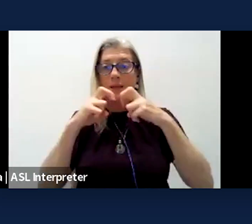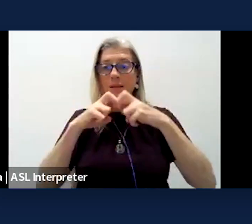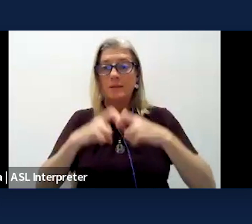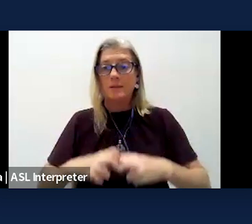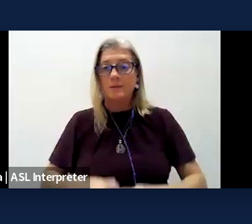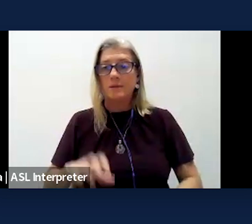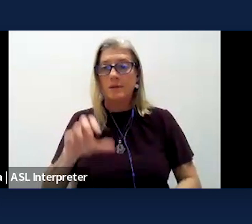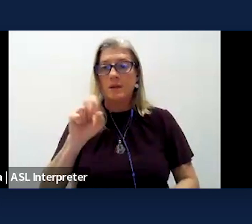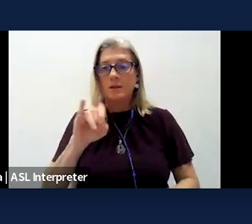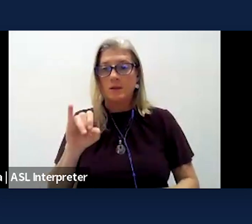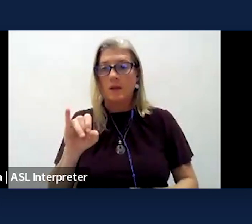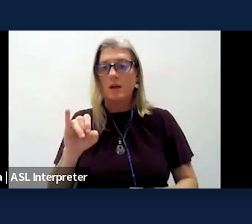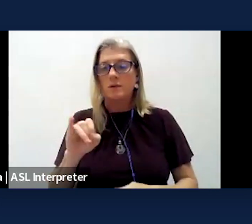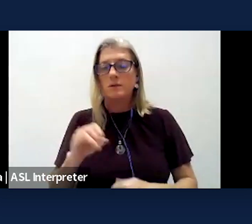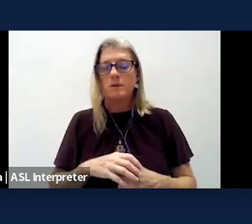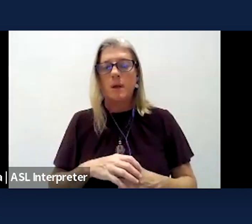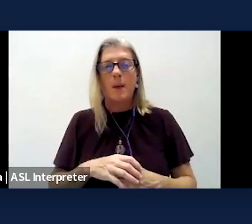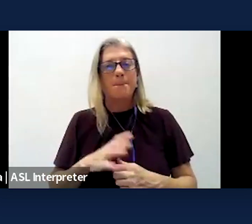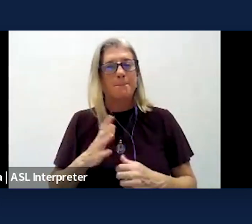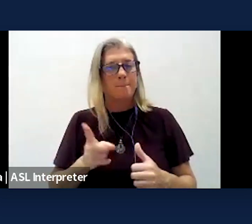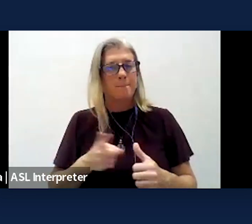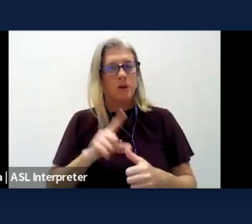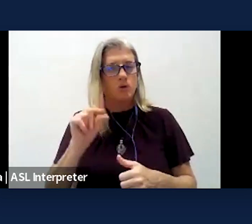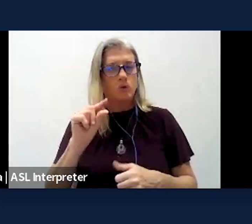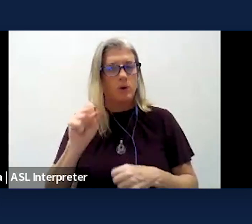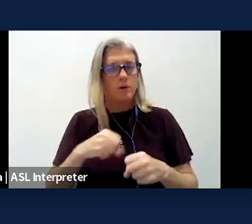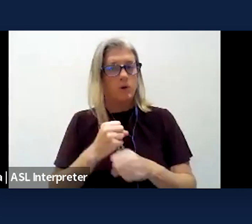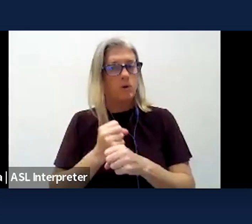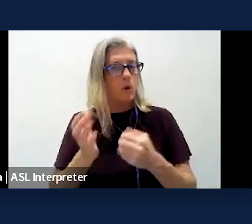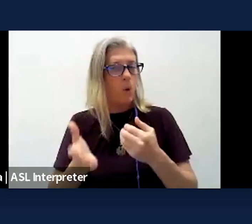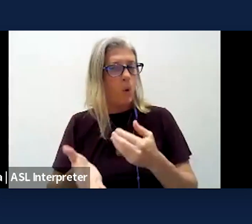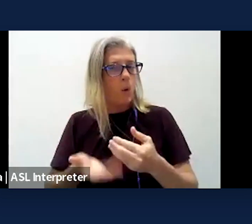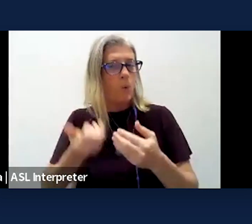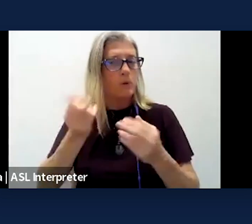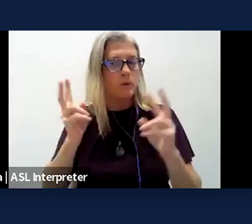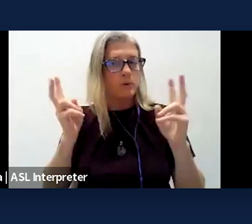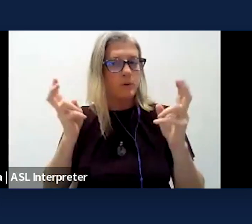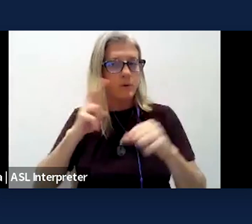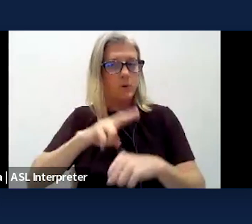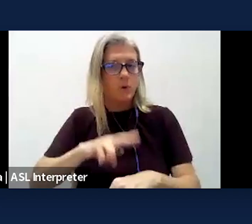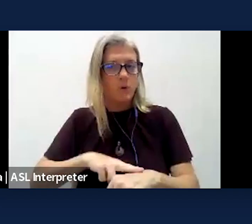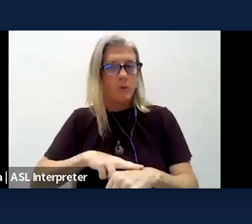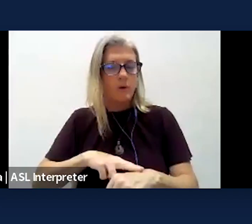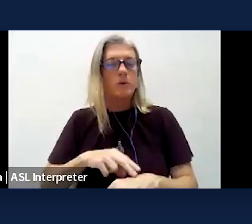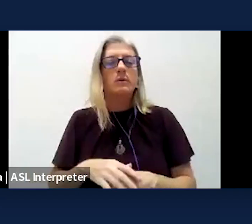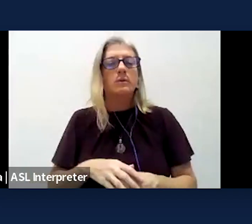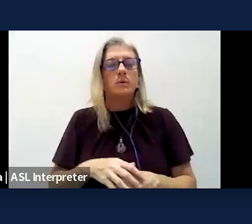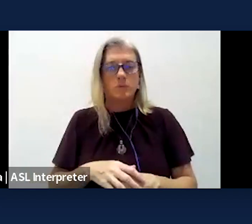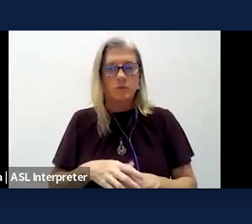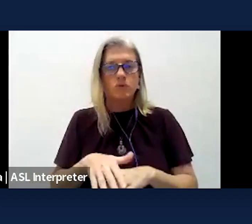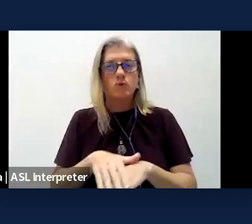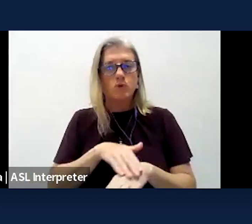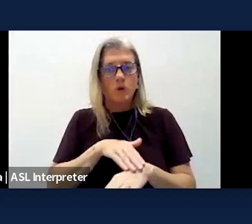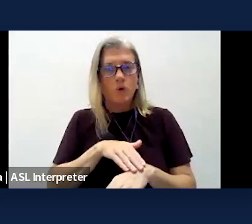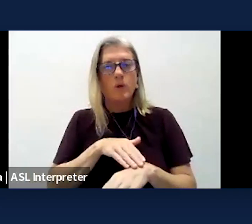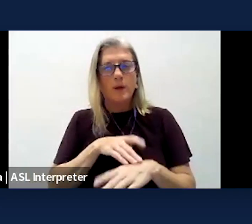like, my first 20 years were almost normal, and then slowly but